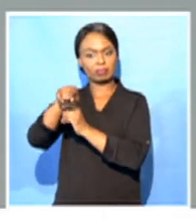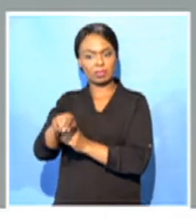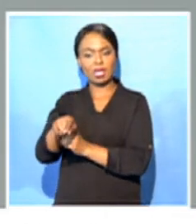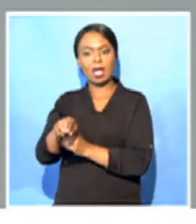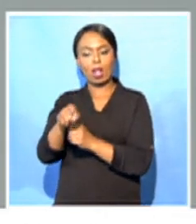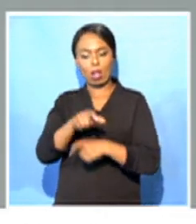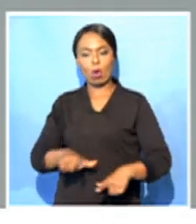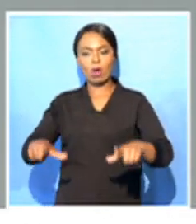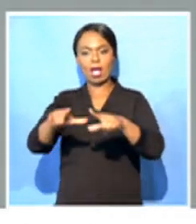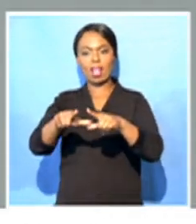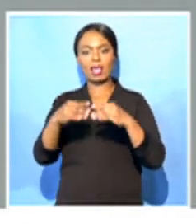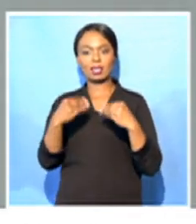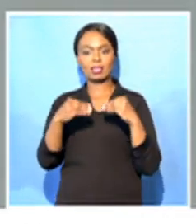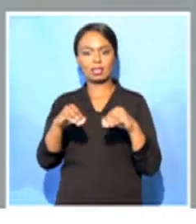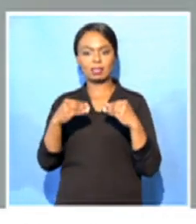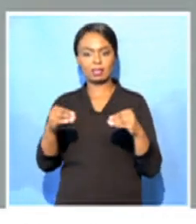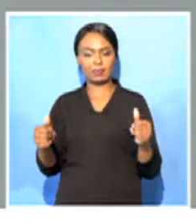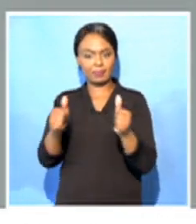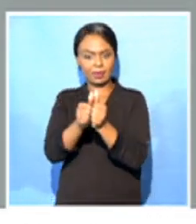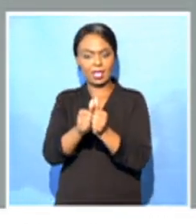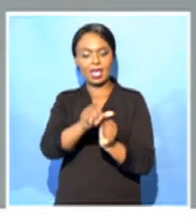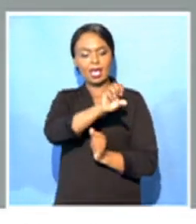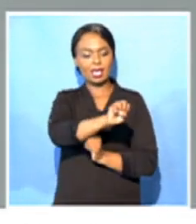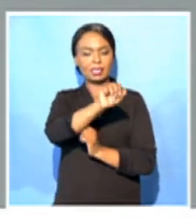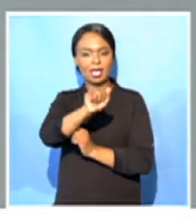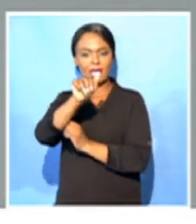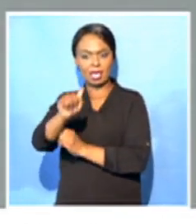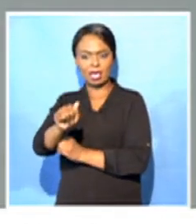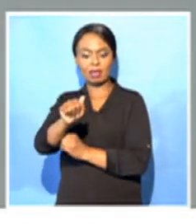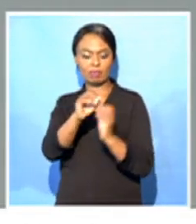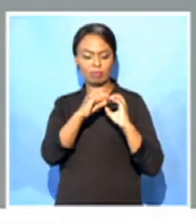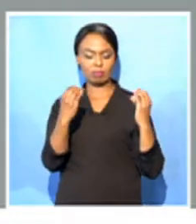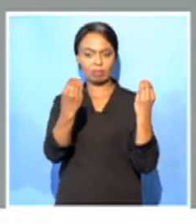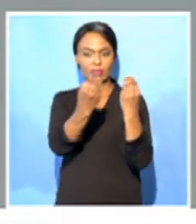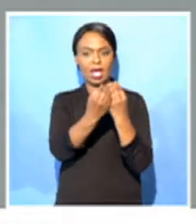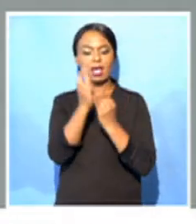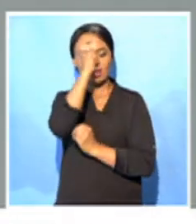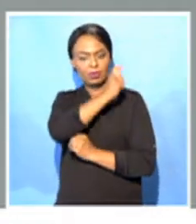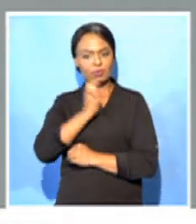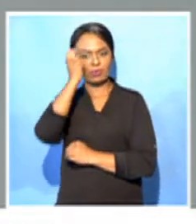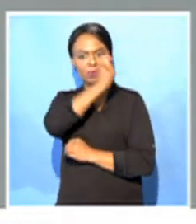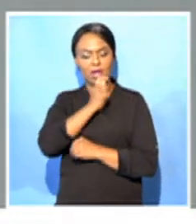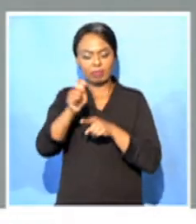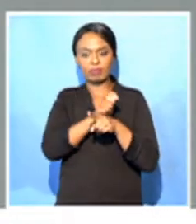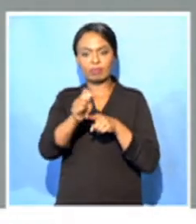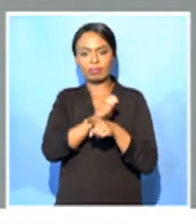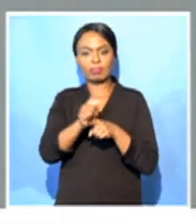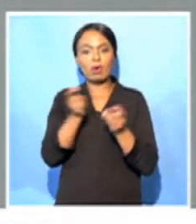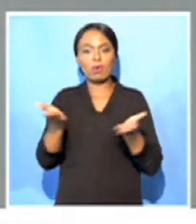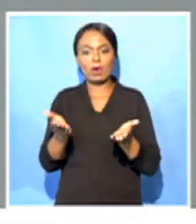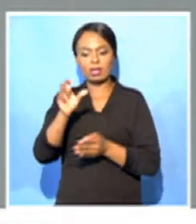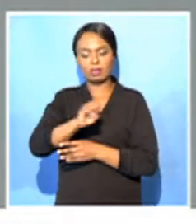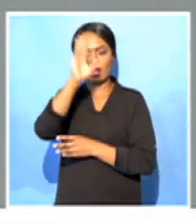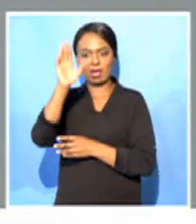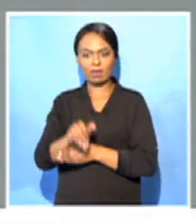industry. Ironically, members of the SAA crew have also obtained their training and previously served in the South African